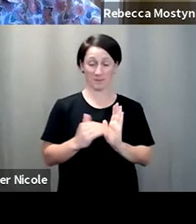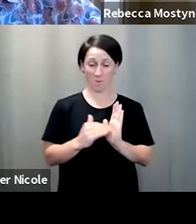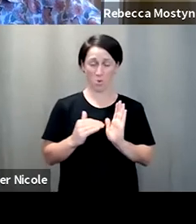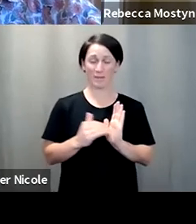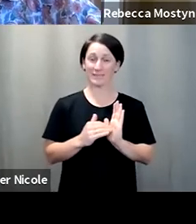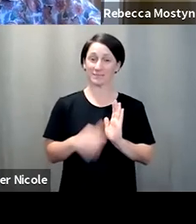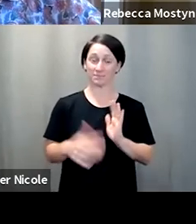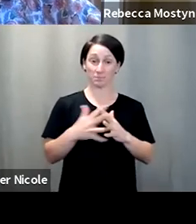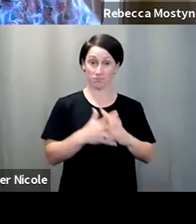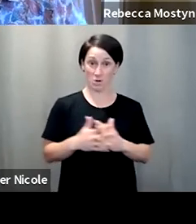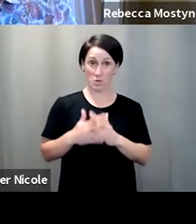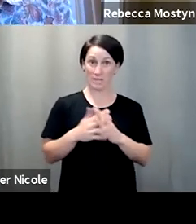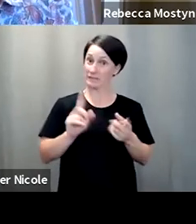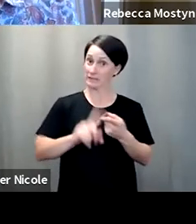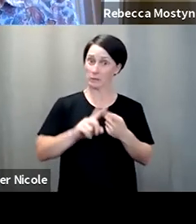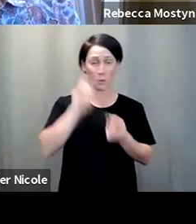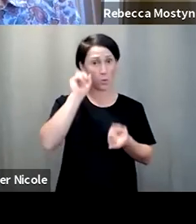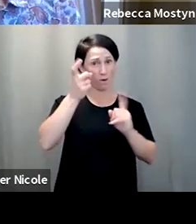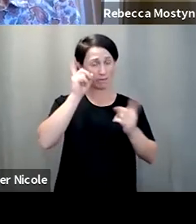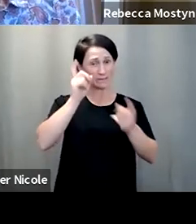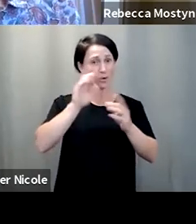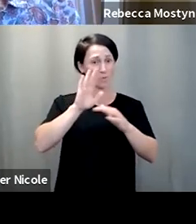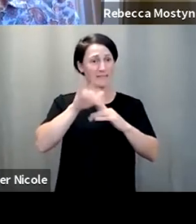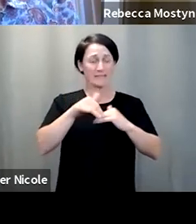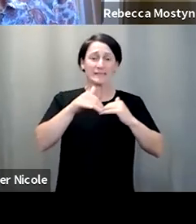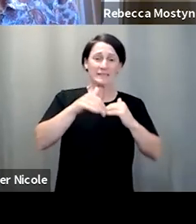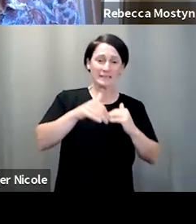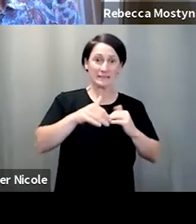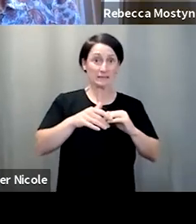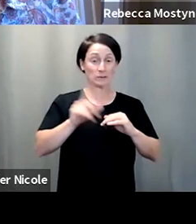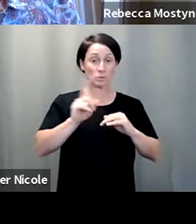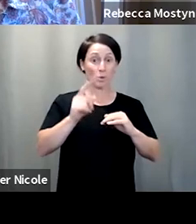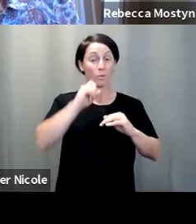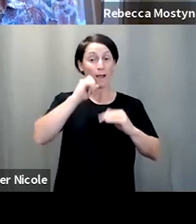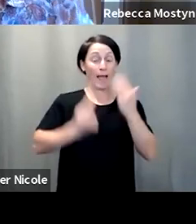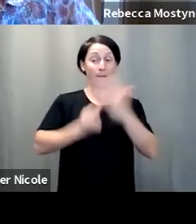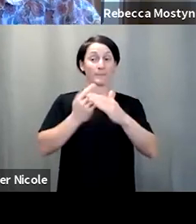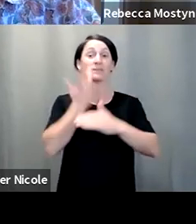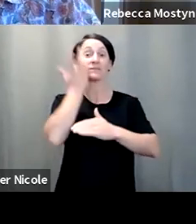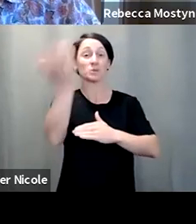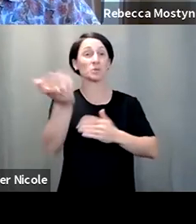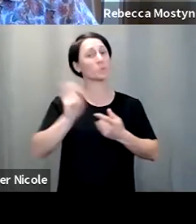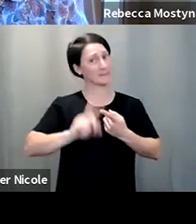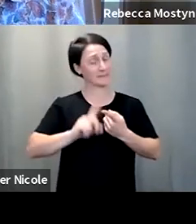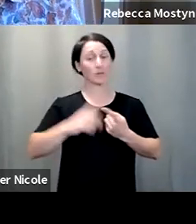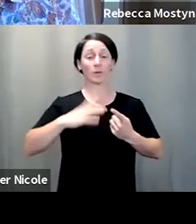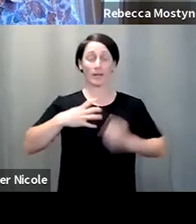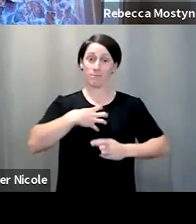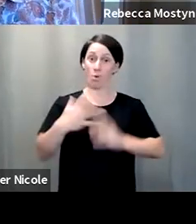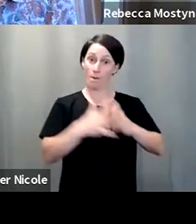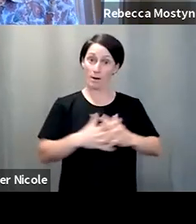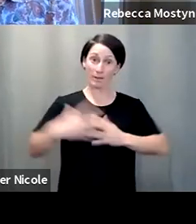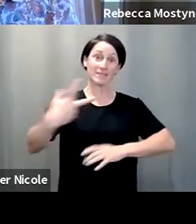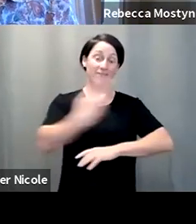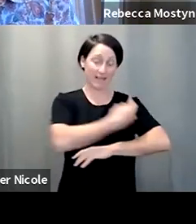We may finish our vaccination effort with still 20 to 30% of the population unvaccinated. And